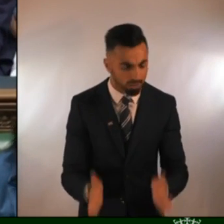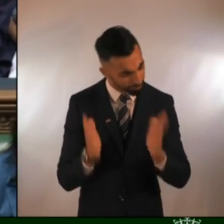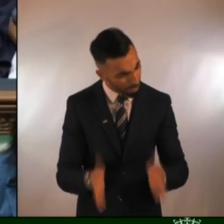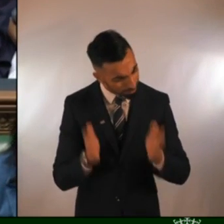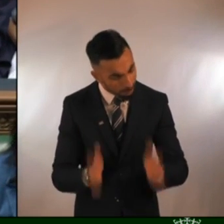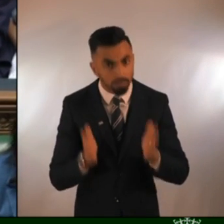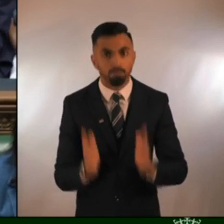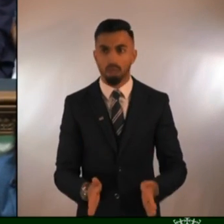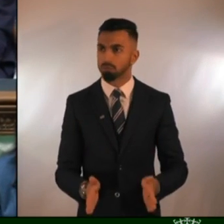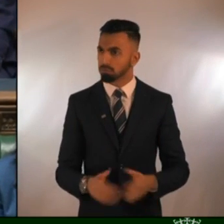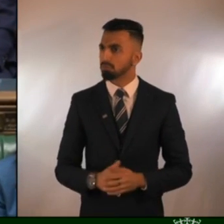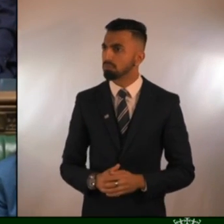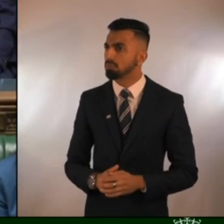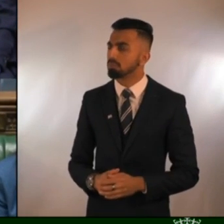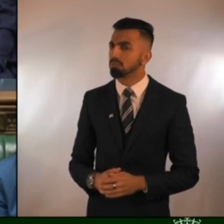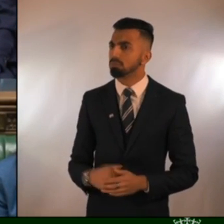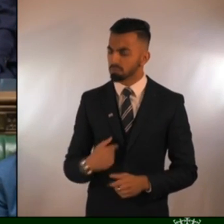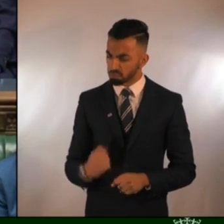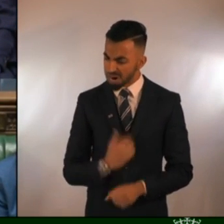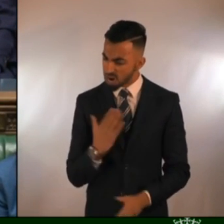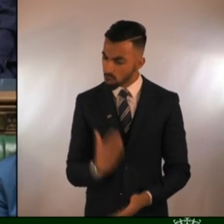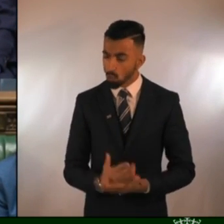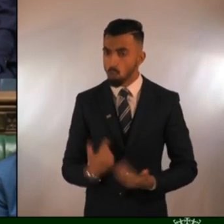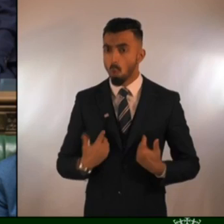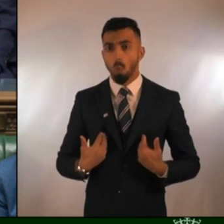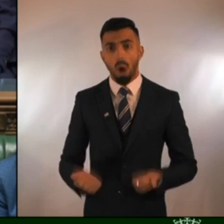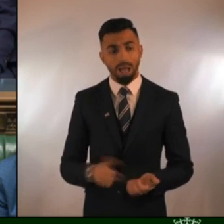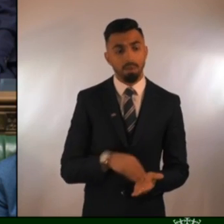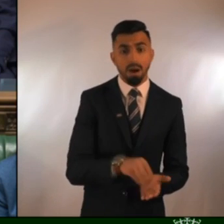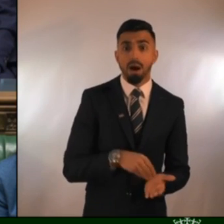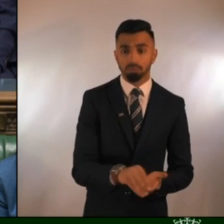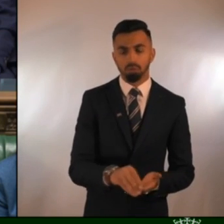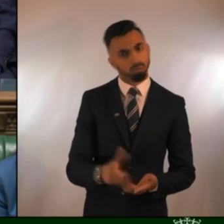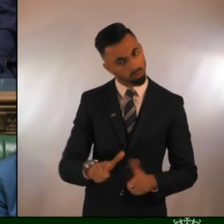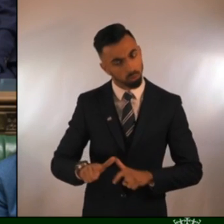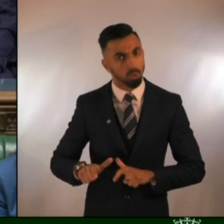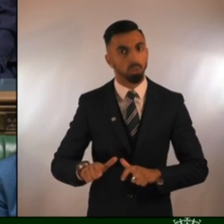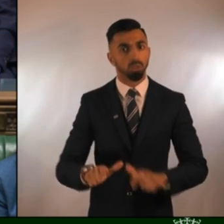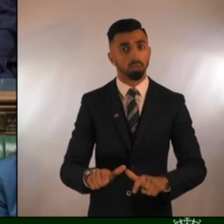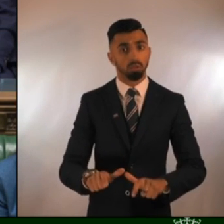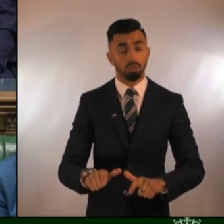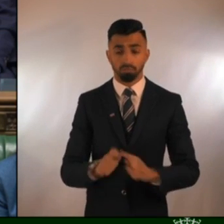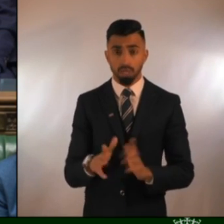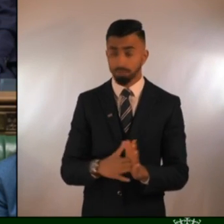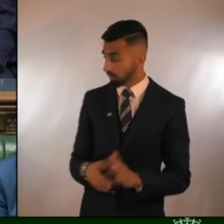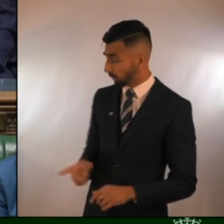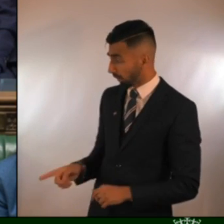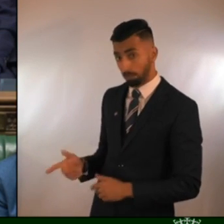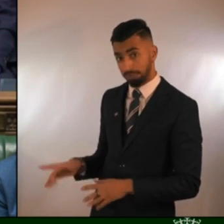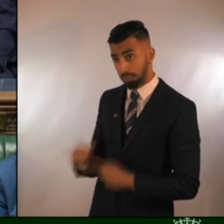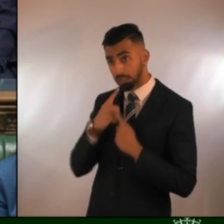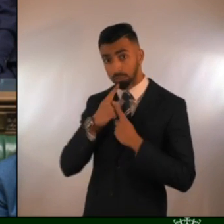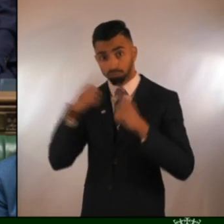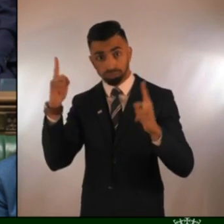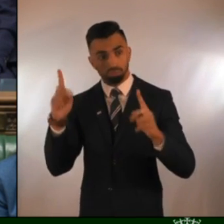remains strong enough to fall back on. My right honourable friend, the Prime Minister, has already announced that statutory sick pay will